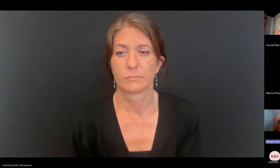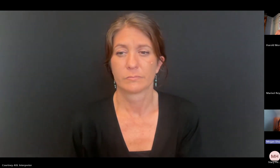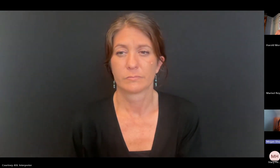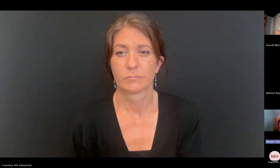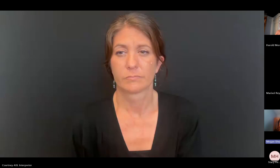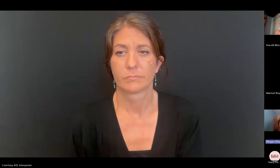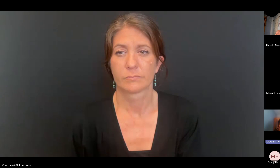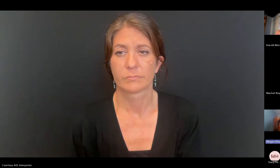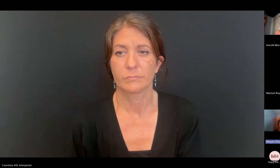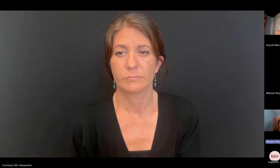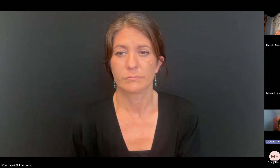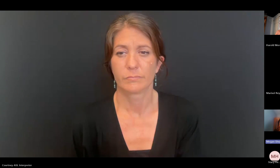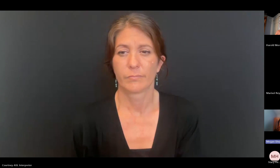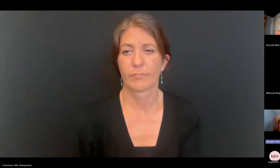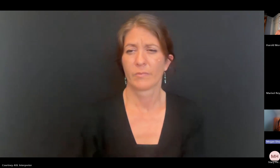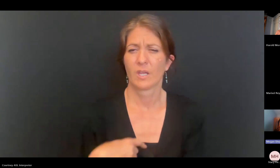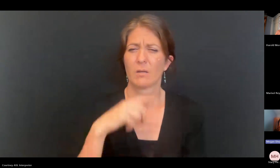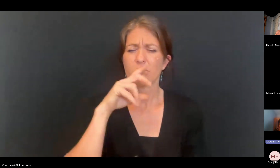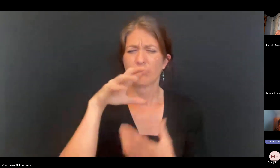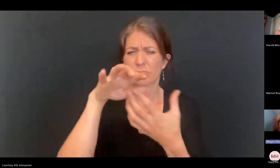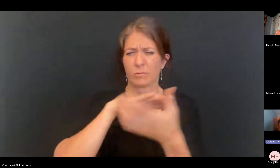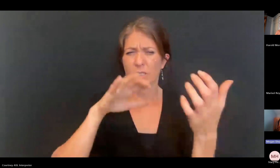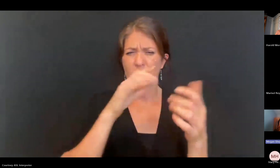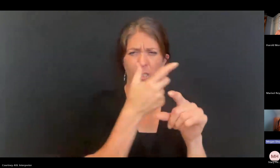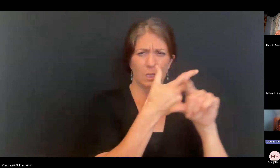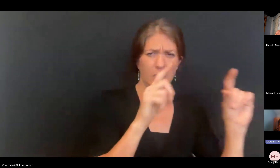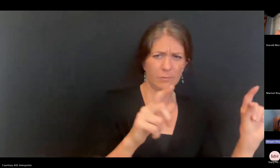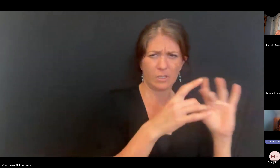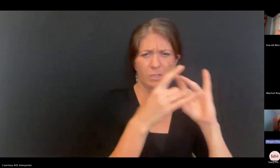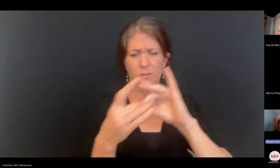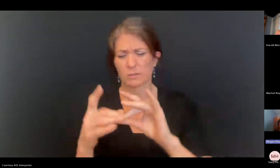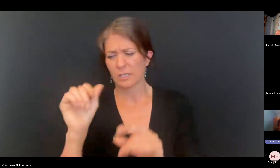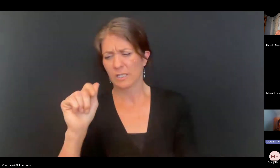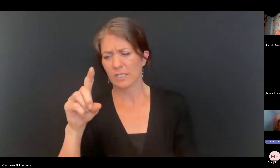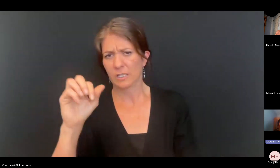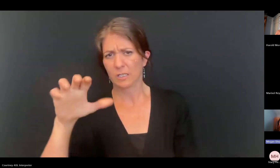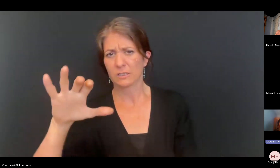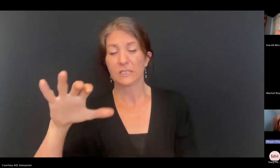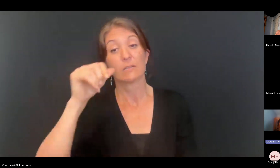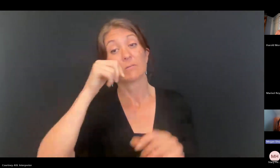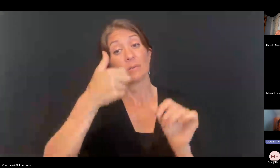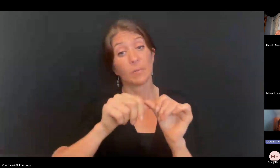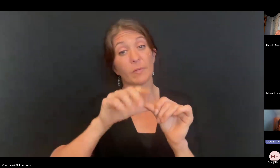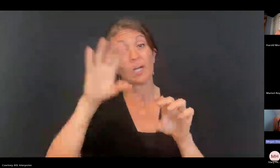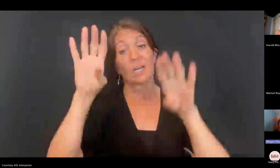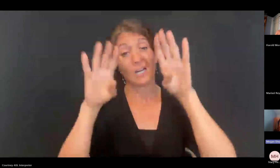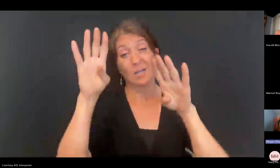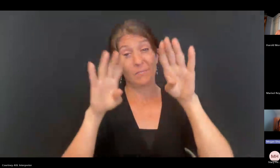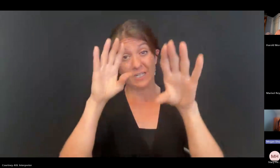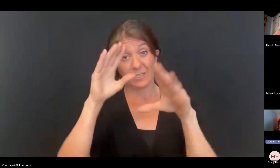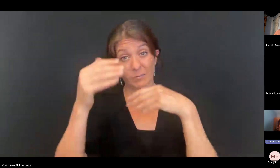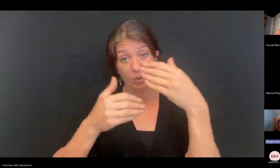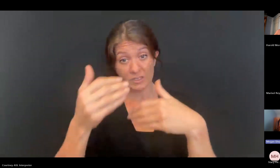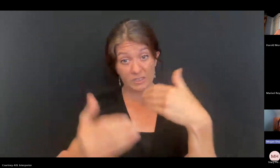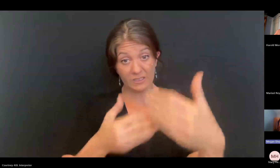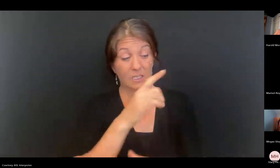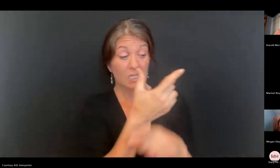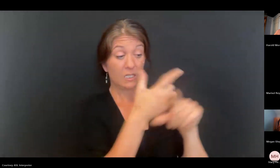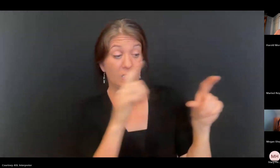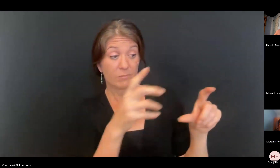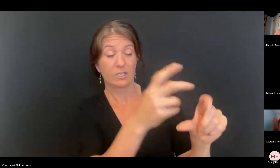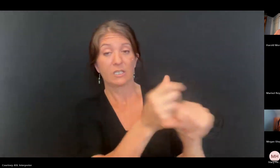I'm very confused over how Liberty is the ADRC. Like I said, there was a bidding process and Liberty was awarded the bid.